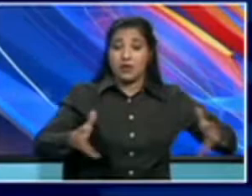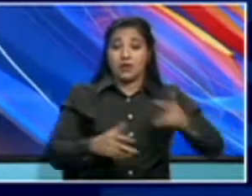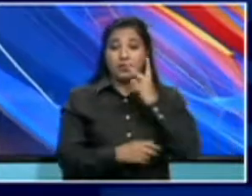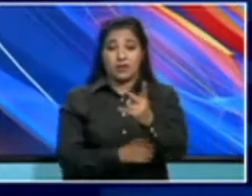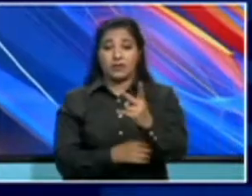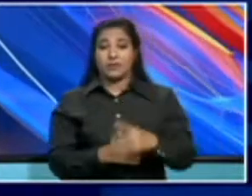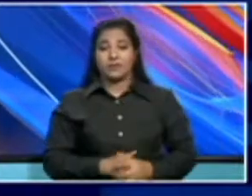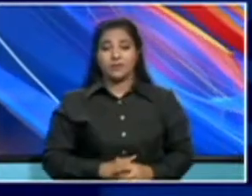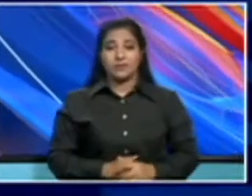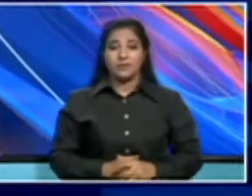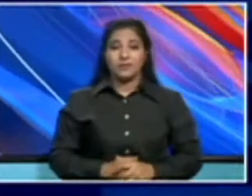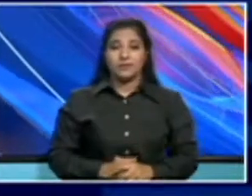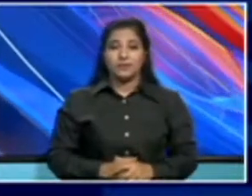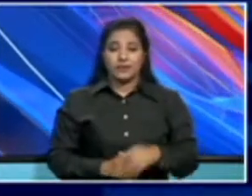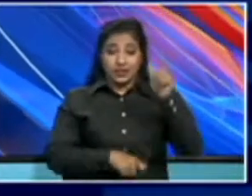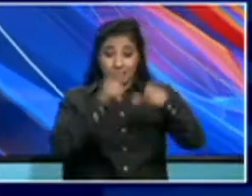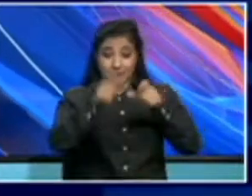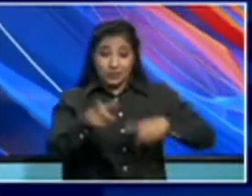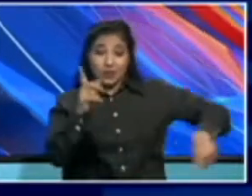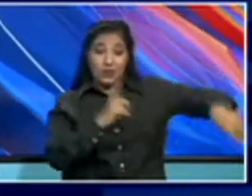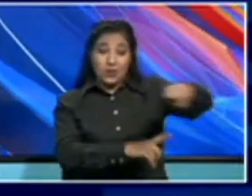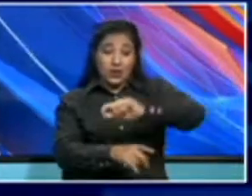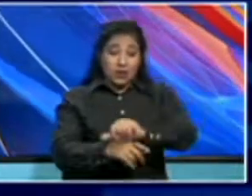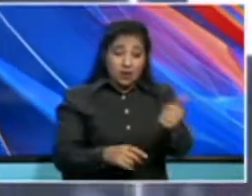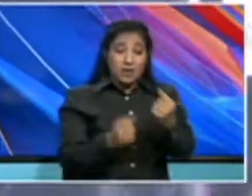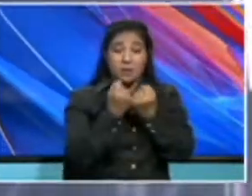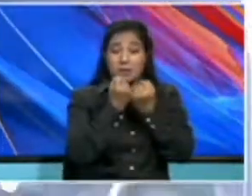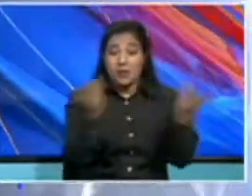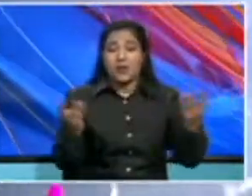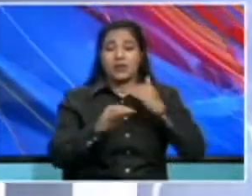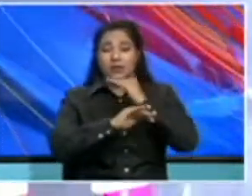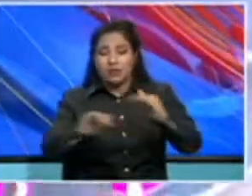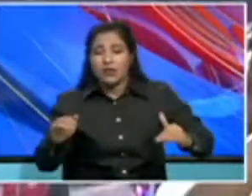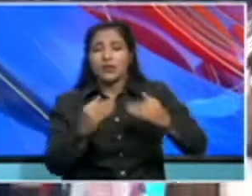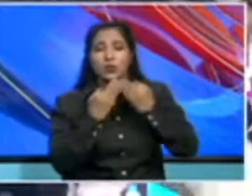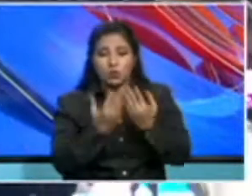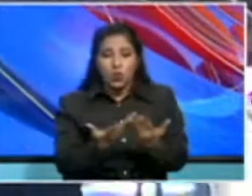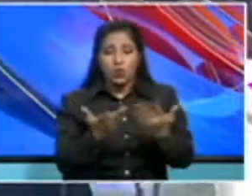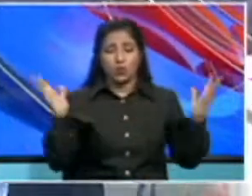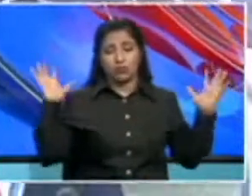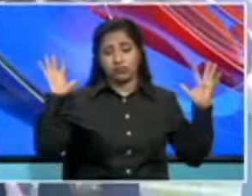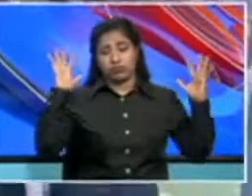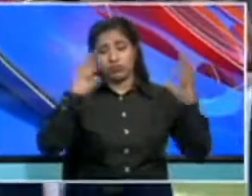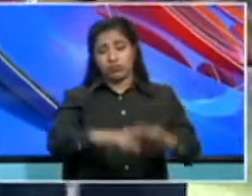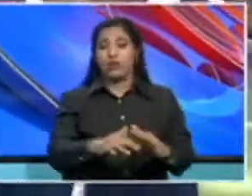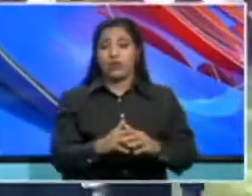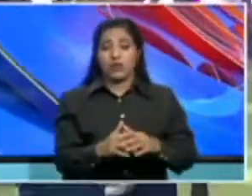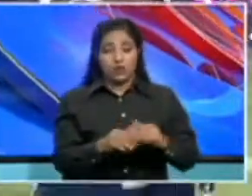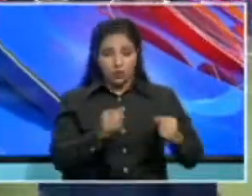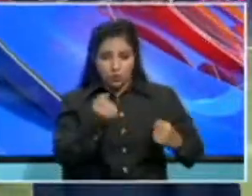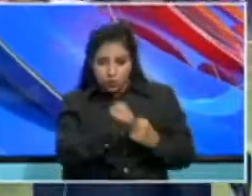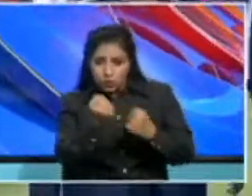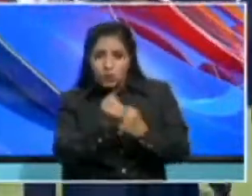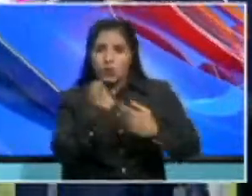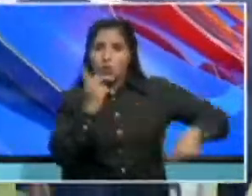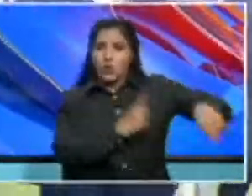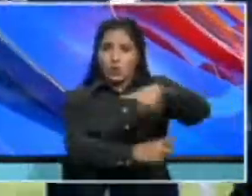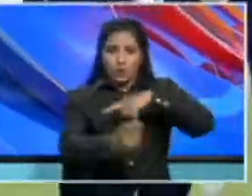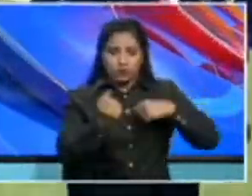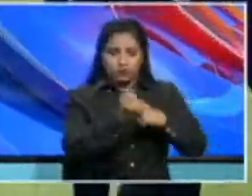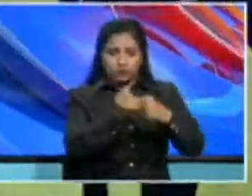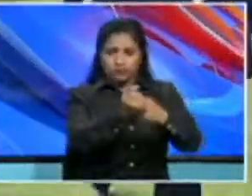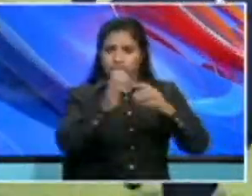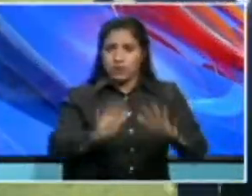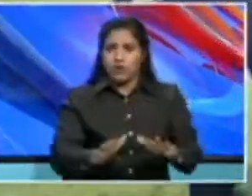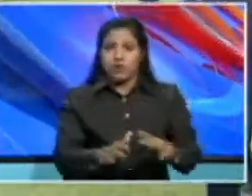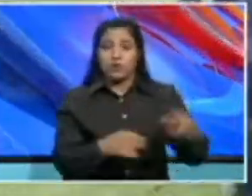Braving the heat, people, and mainly children, school children, have come in support of sport, in support of the favorite